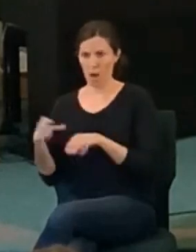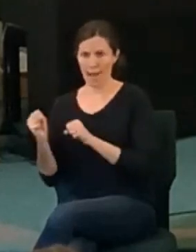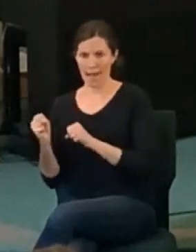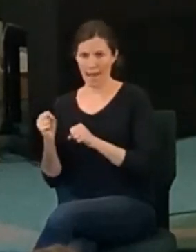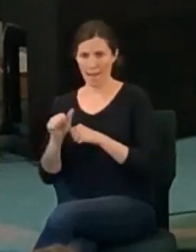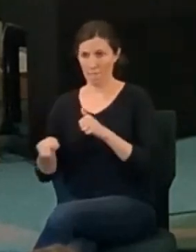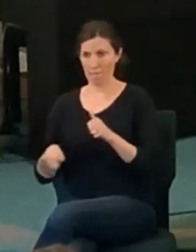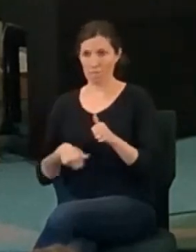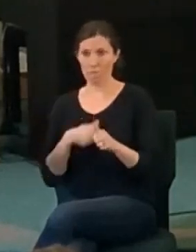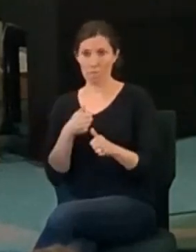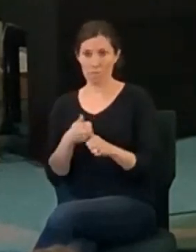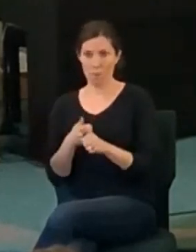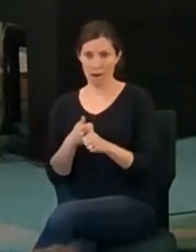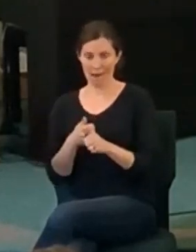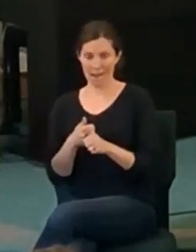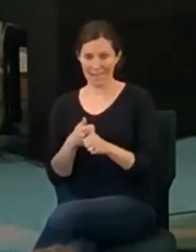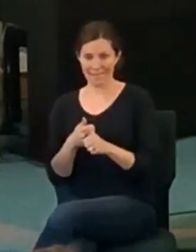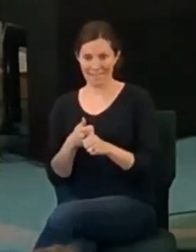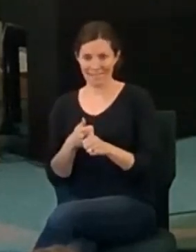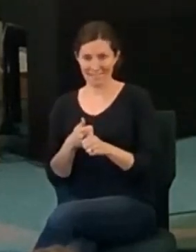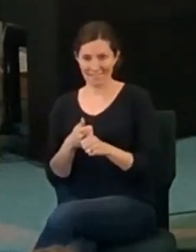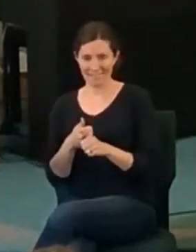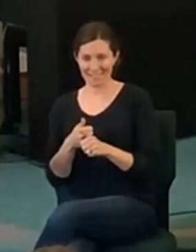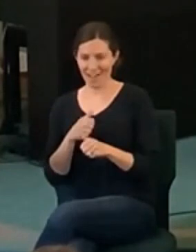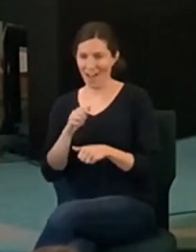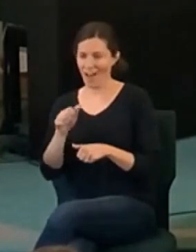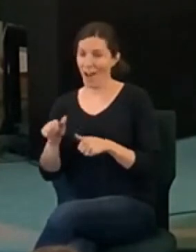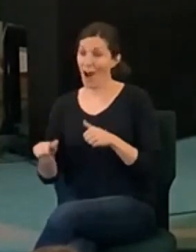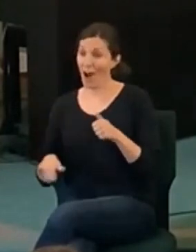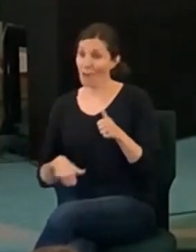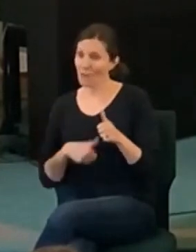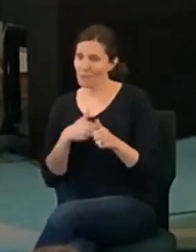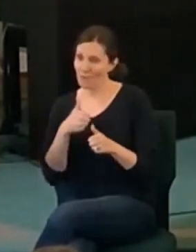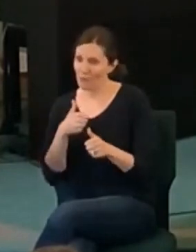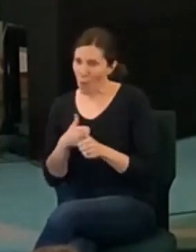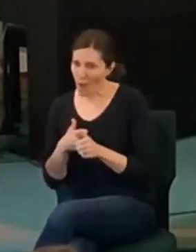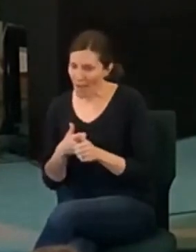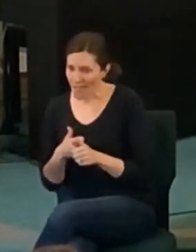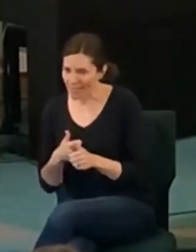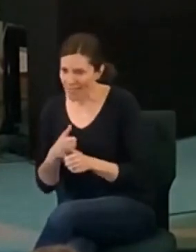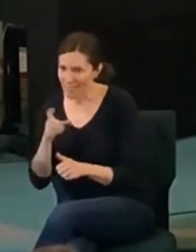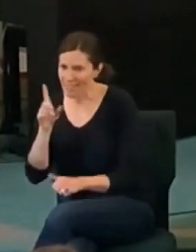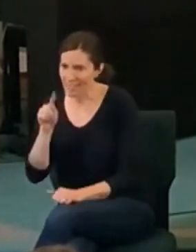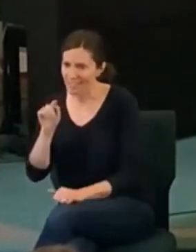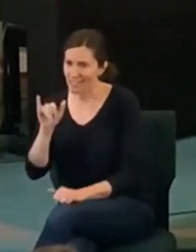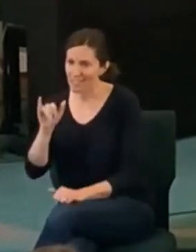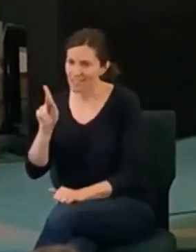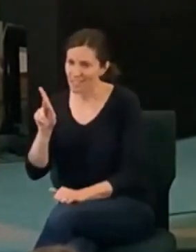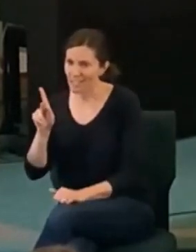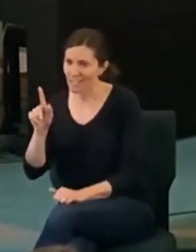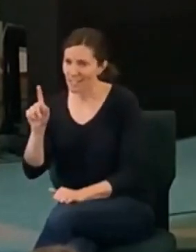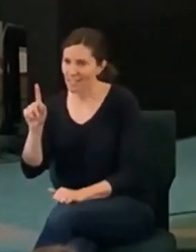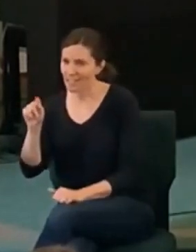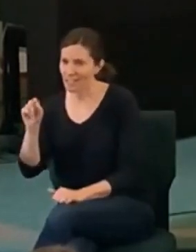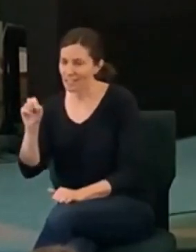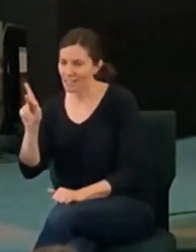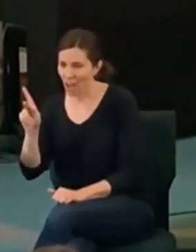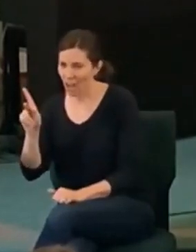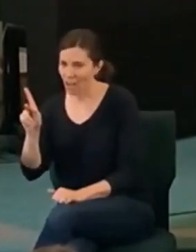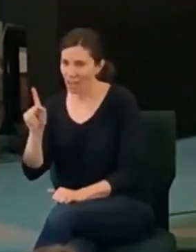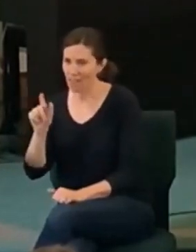There was an article in the newspaper this week titled, "The FDA Urges People to Avoid